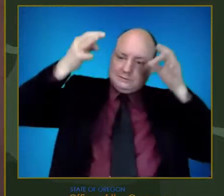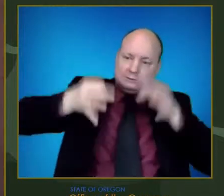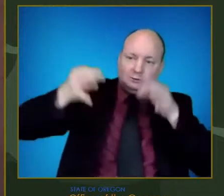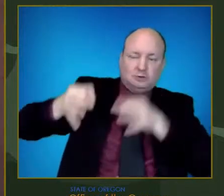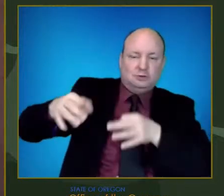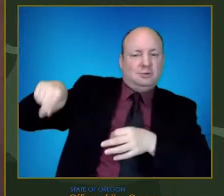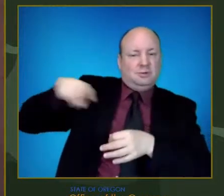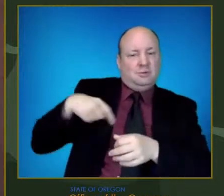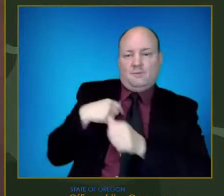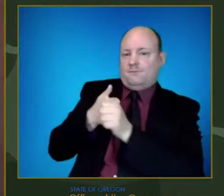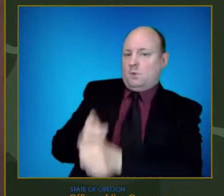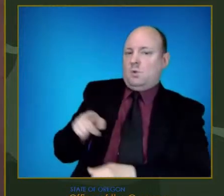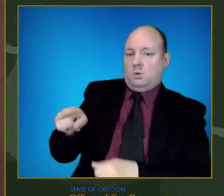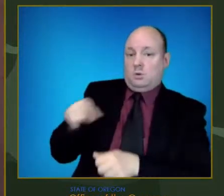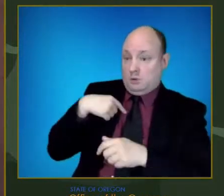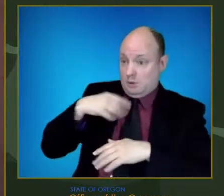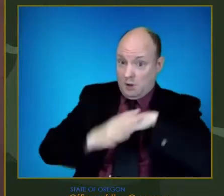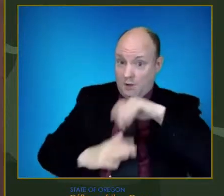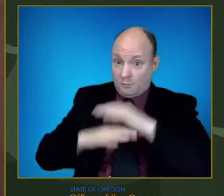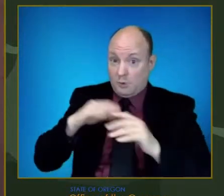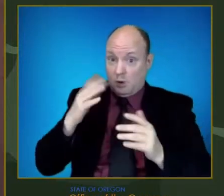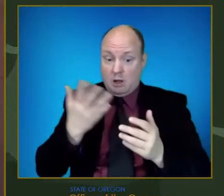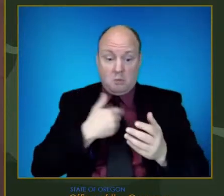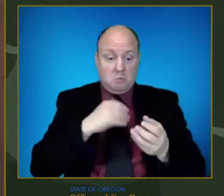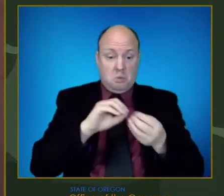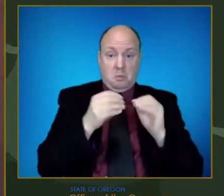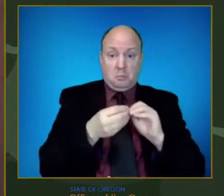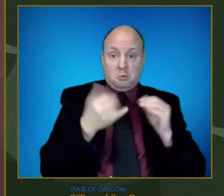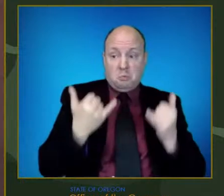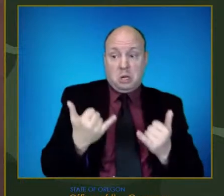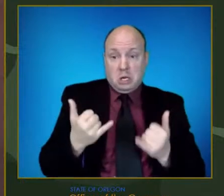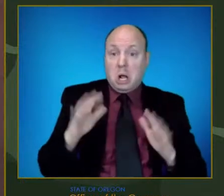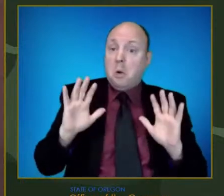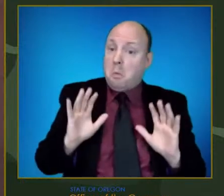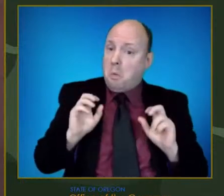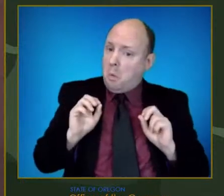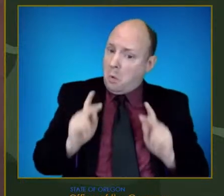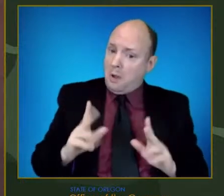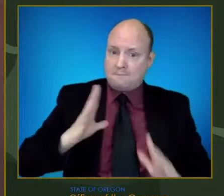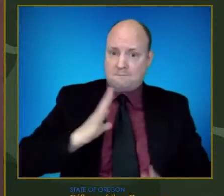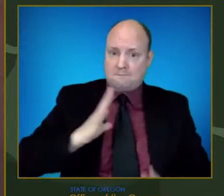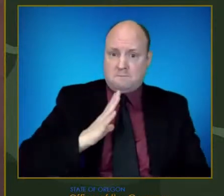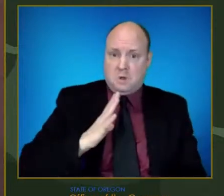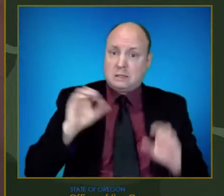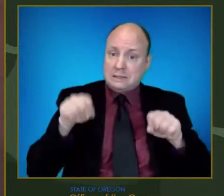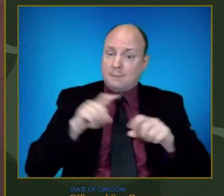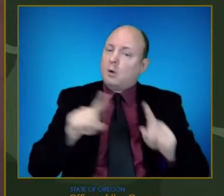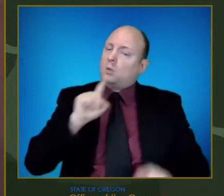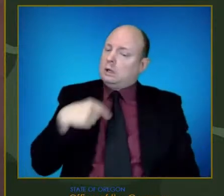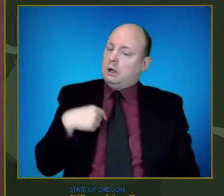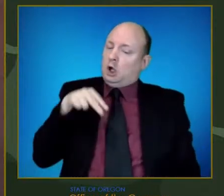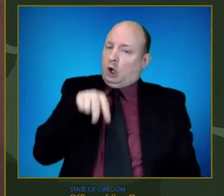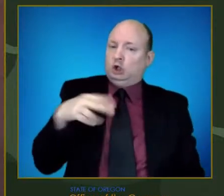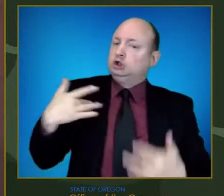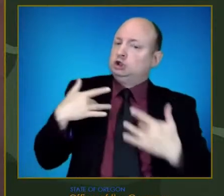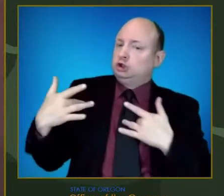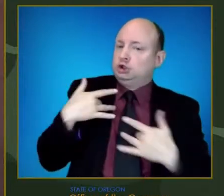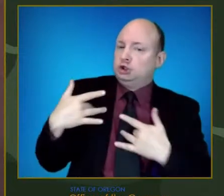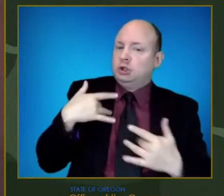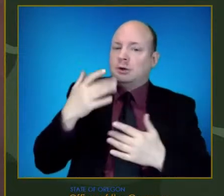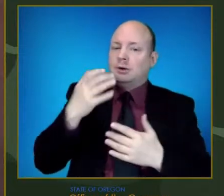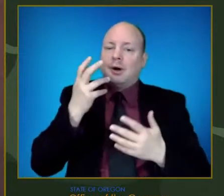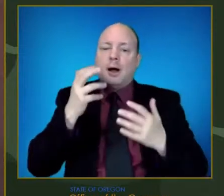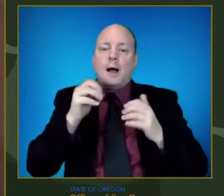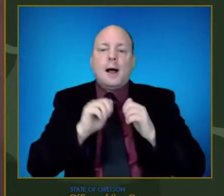the metrics where they are right now. I'm obviously very concerned about the increased